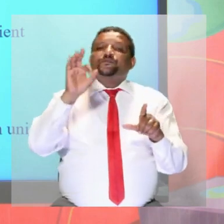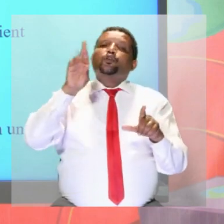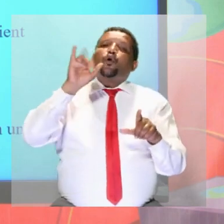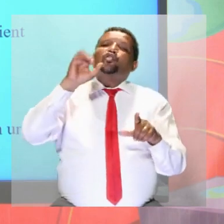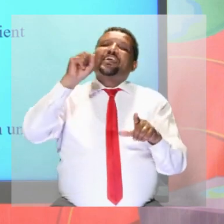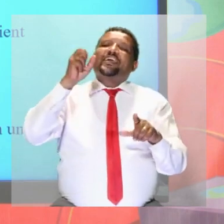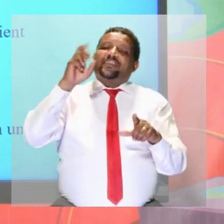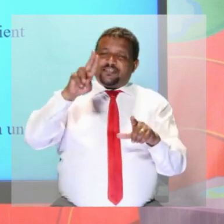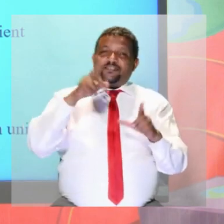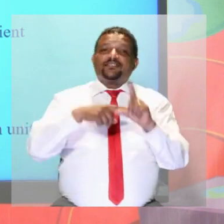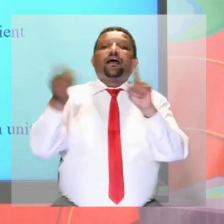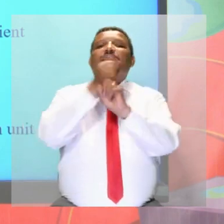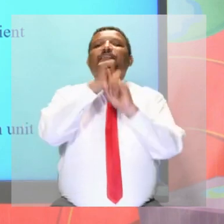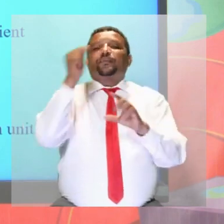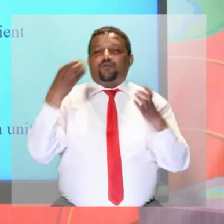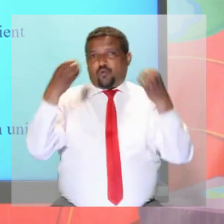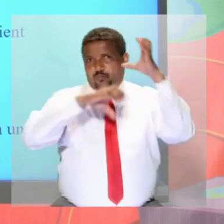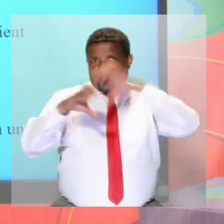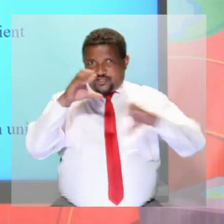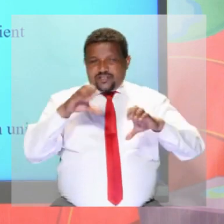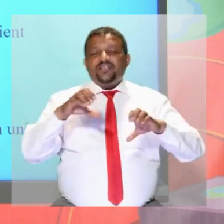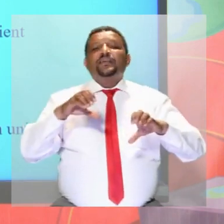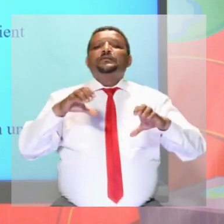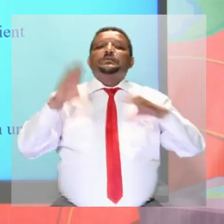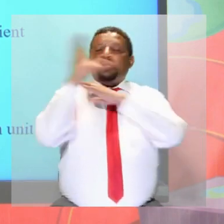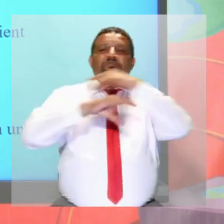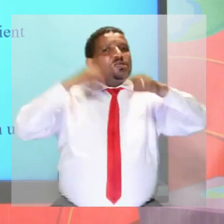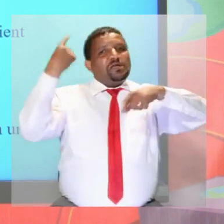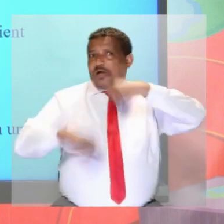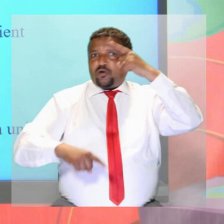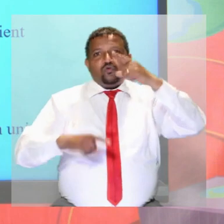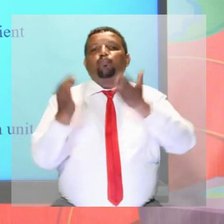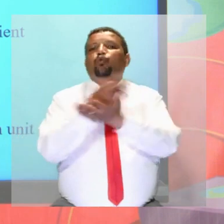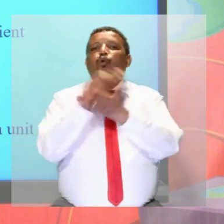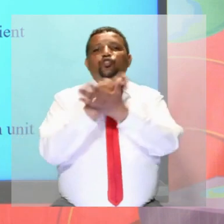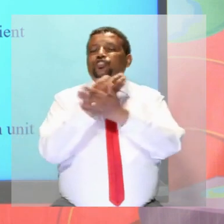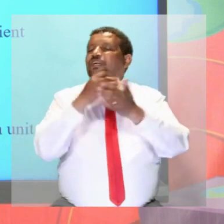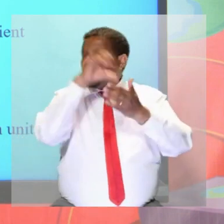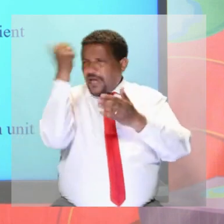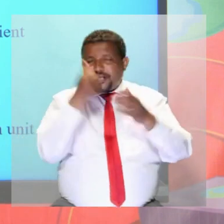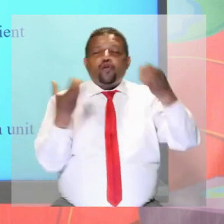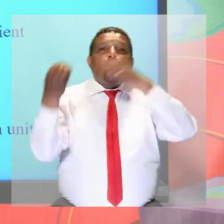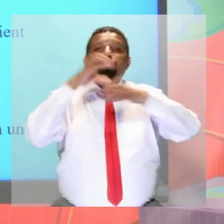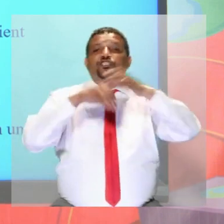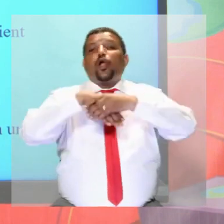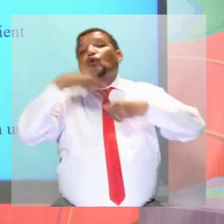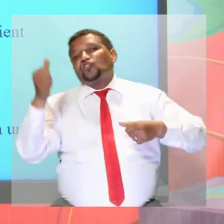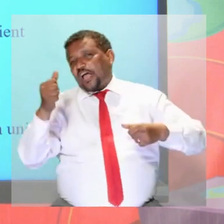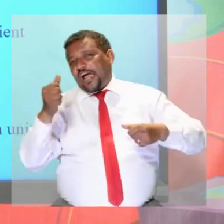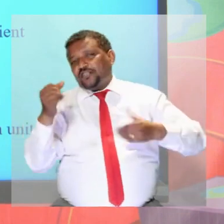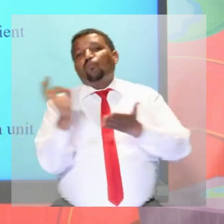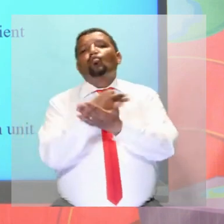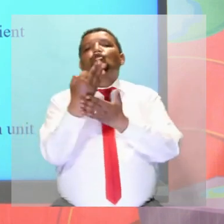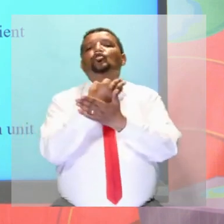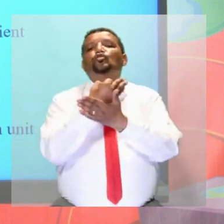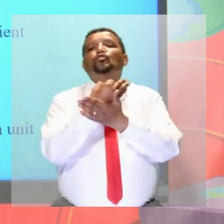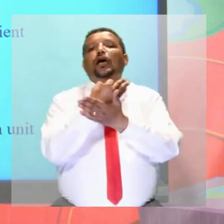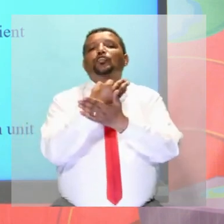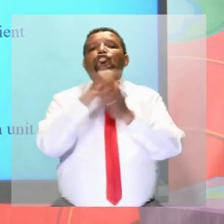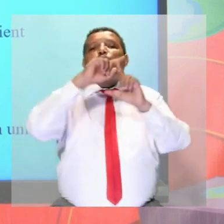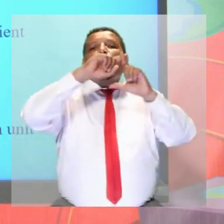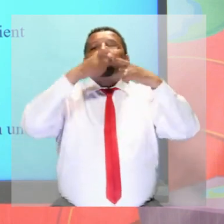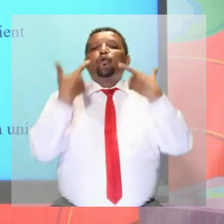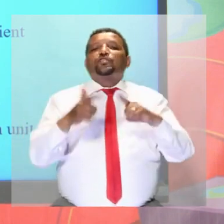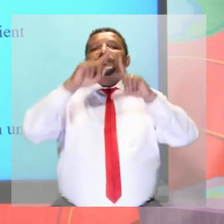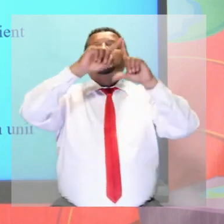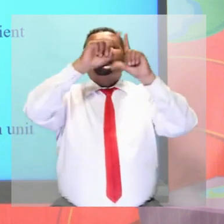the unattainable combination. The country cannot produce any combination outside the production possibility